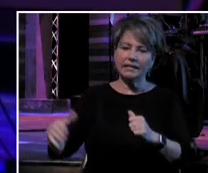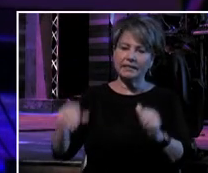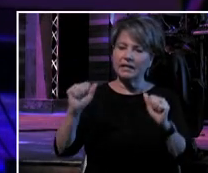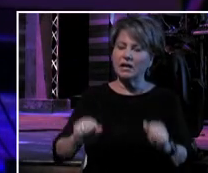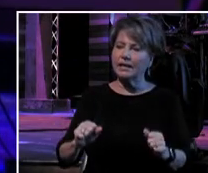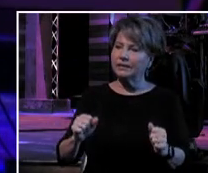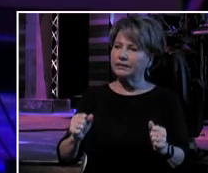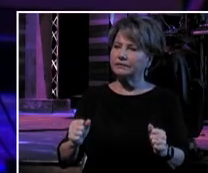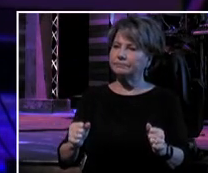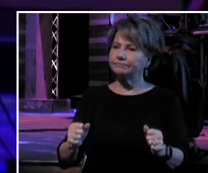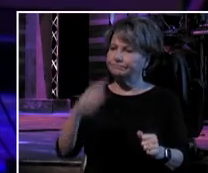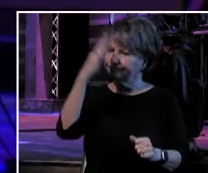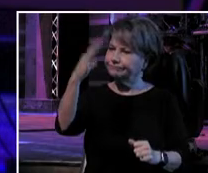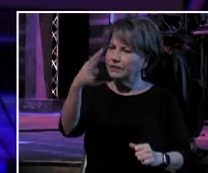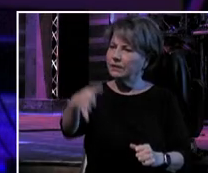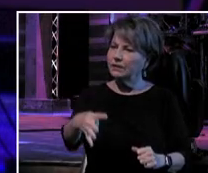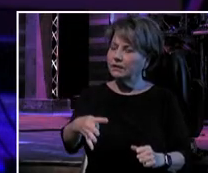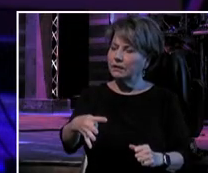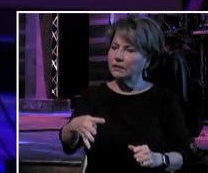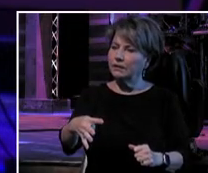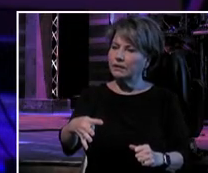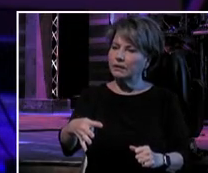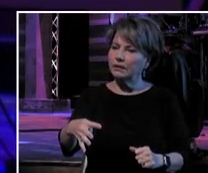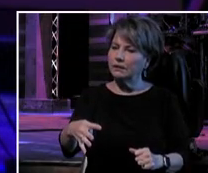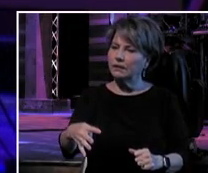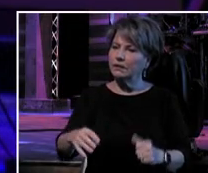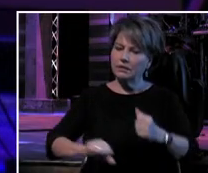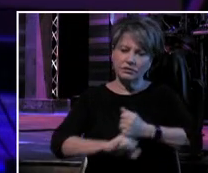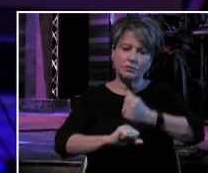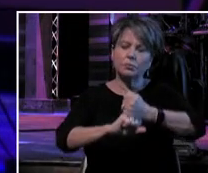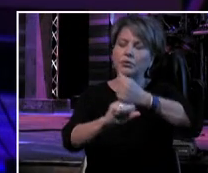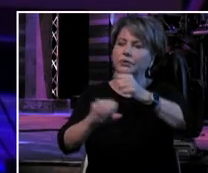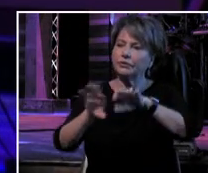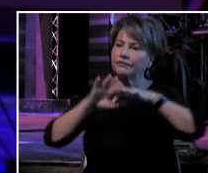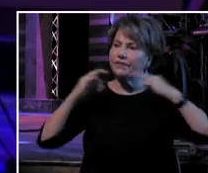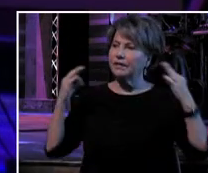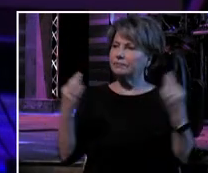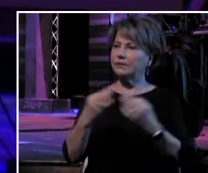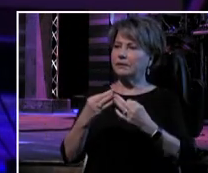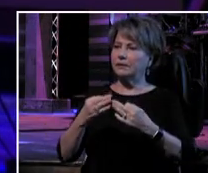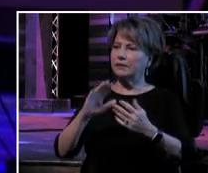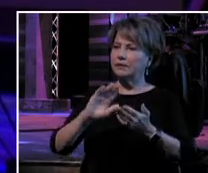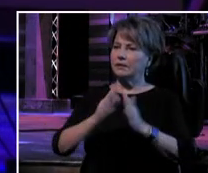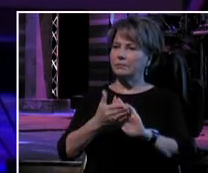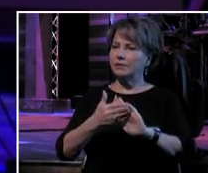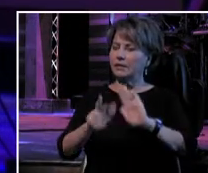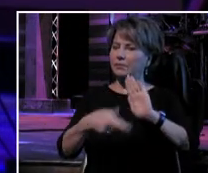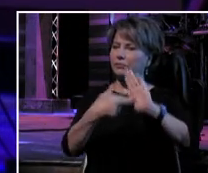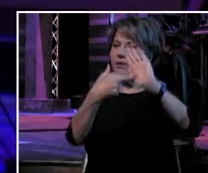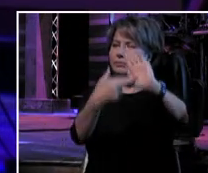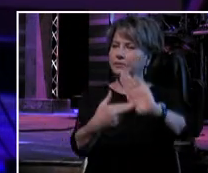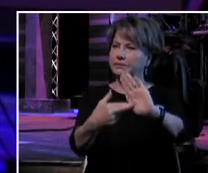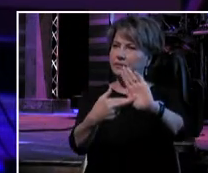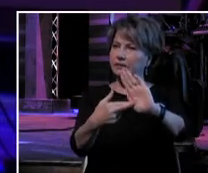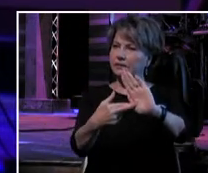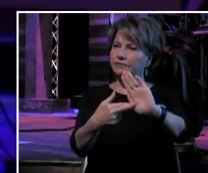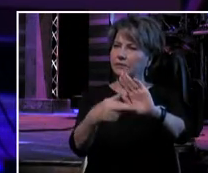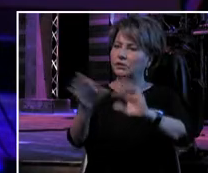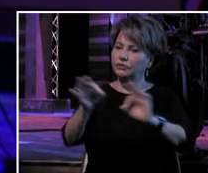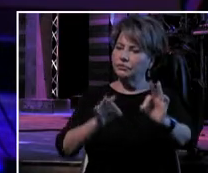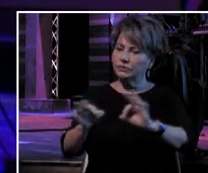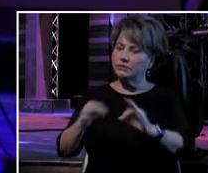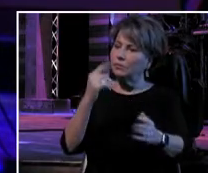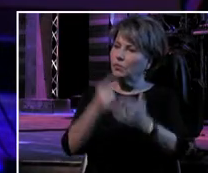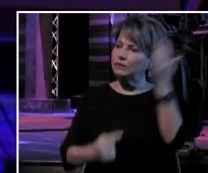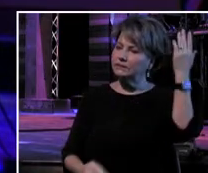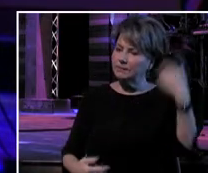you and to support your family. And you need to be a platform, even at the point of death, of what